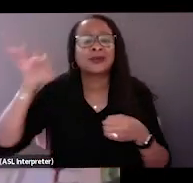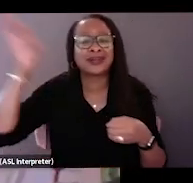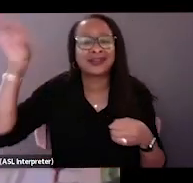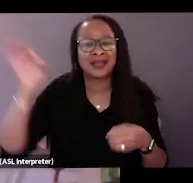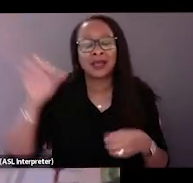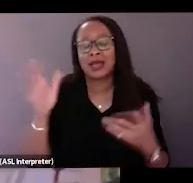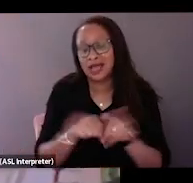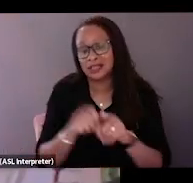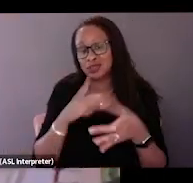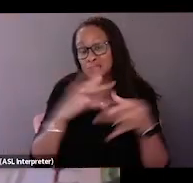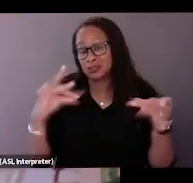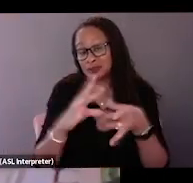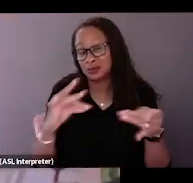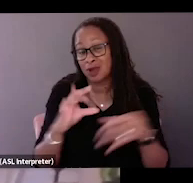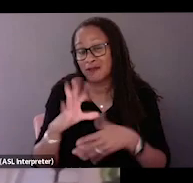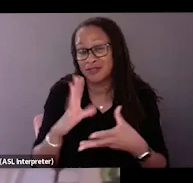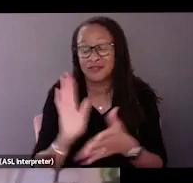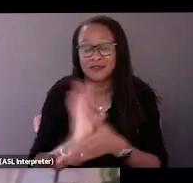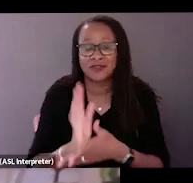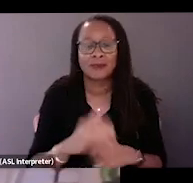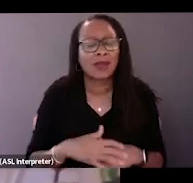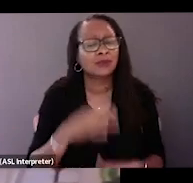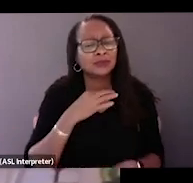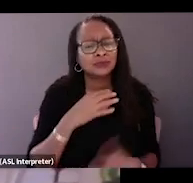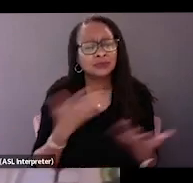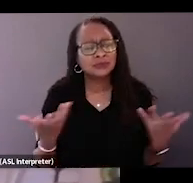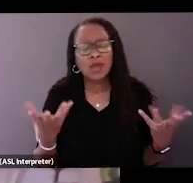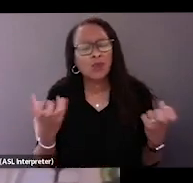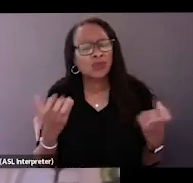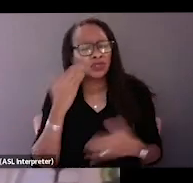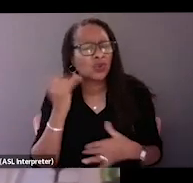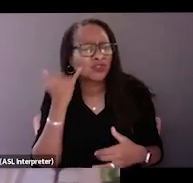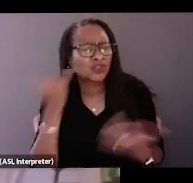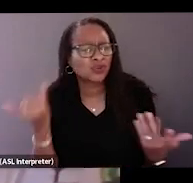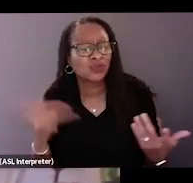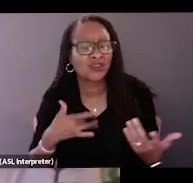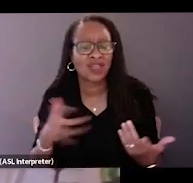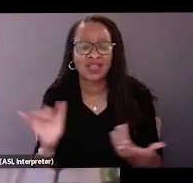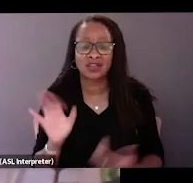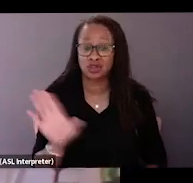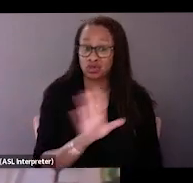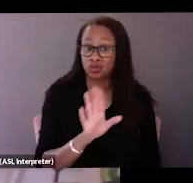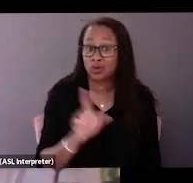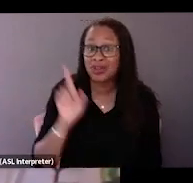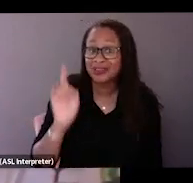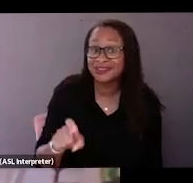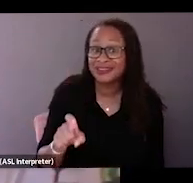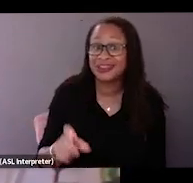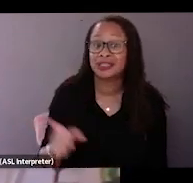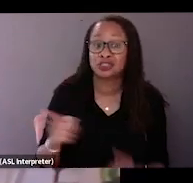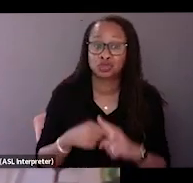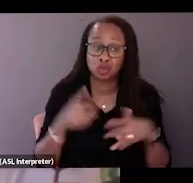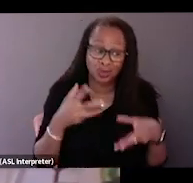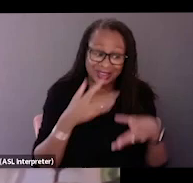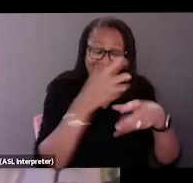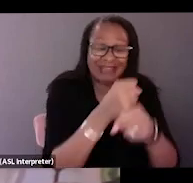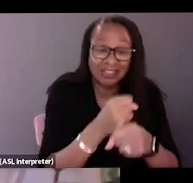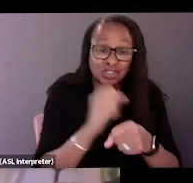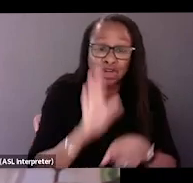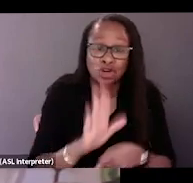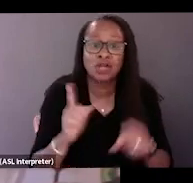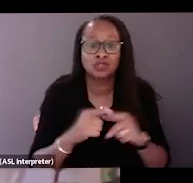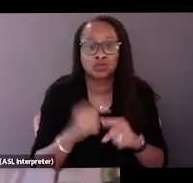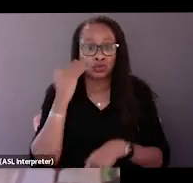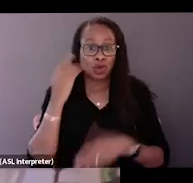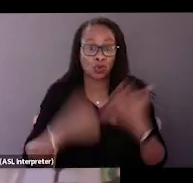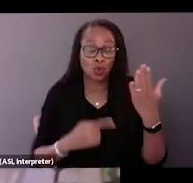film. And so I was curious about if you felt like you were needing to catch her, to know